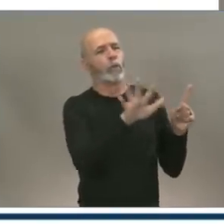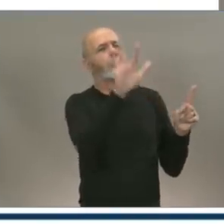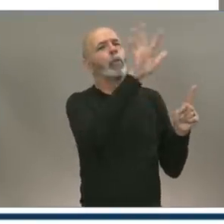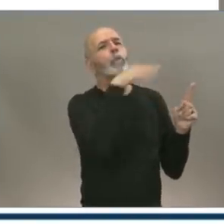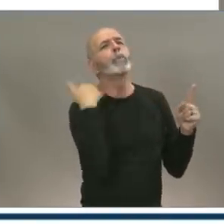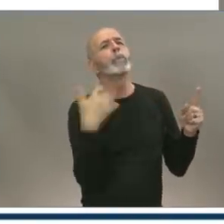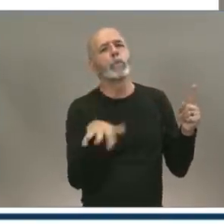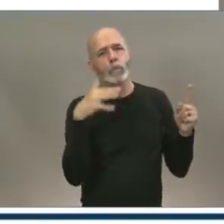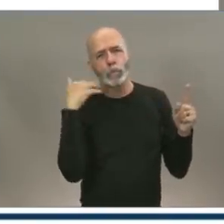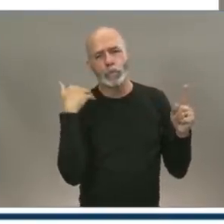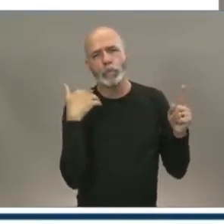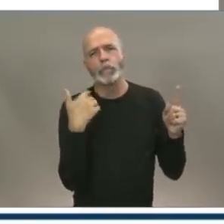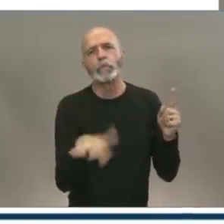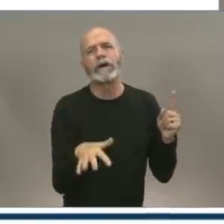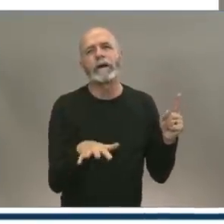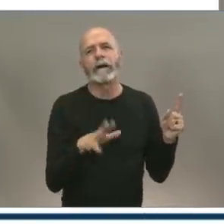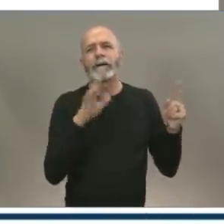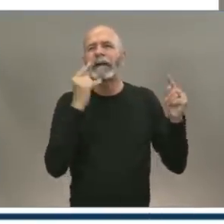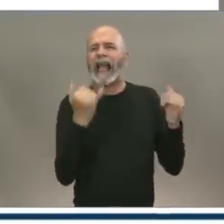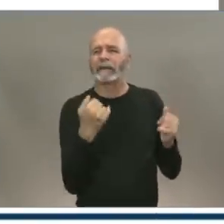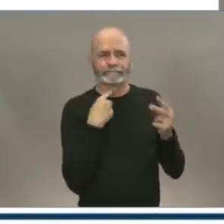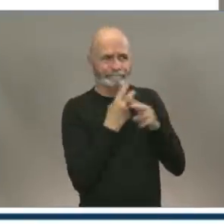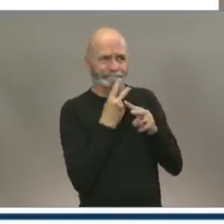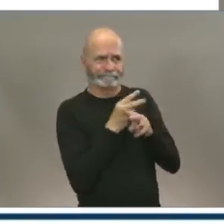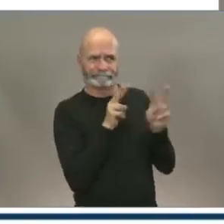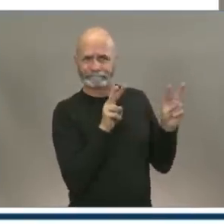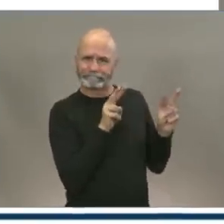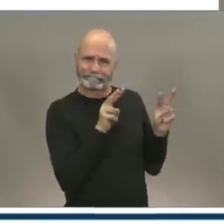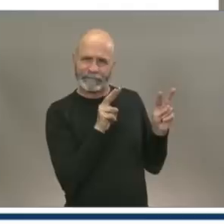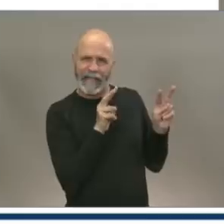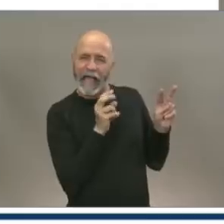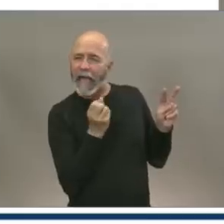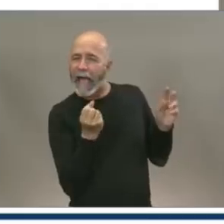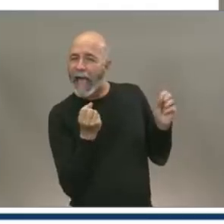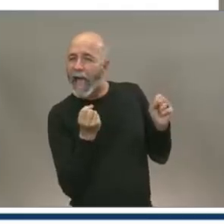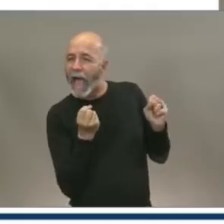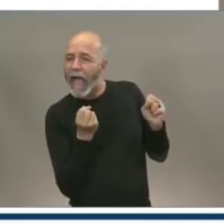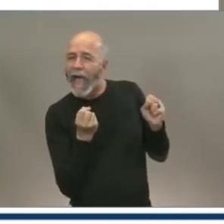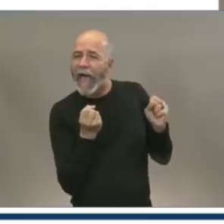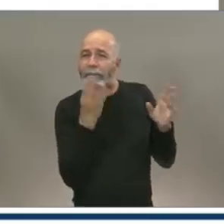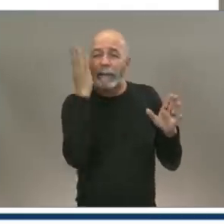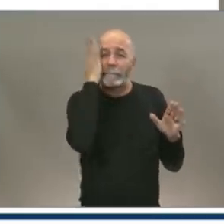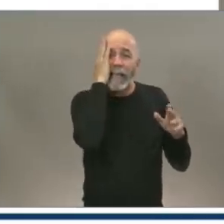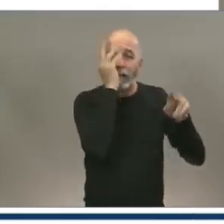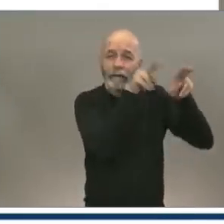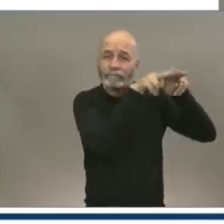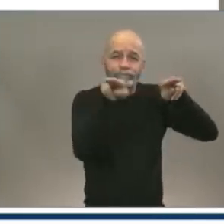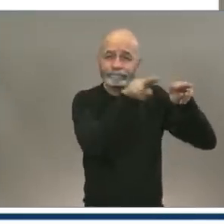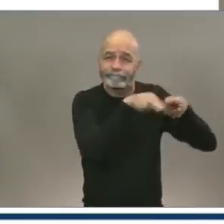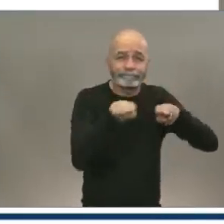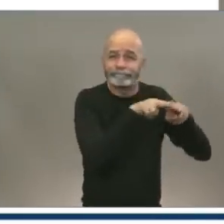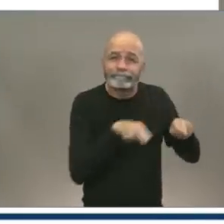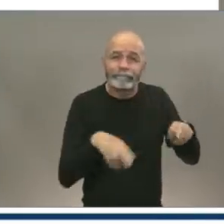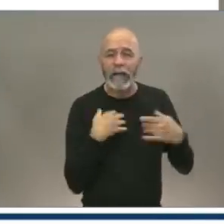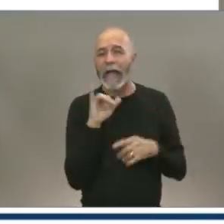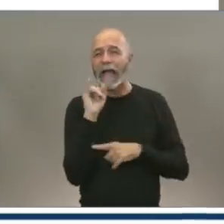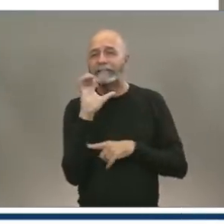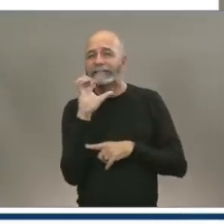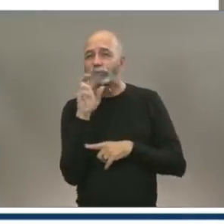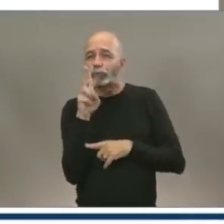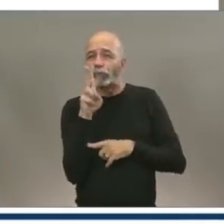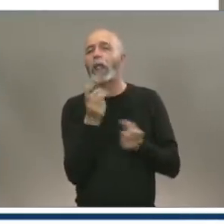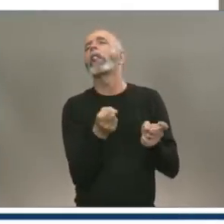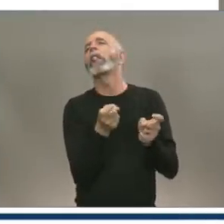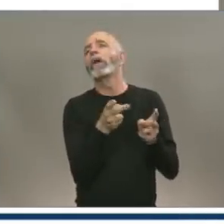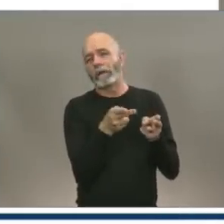look on a daily basis is what is the number of medical beds and ICU beds for COVID patients, and what we have right now